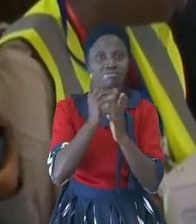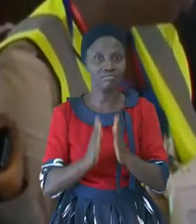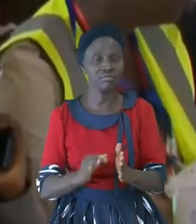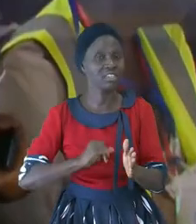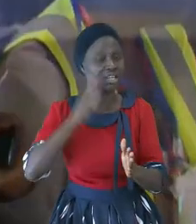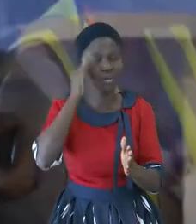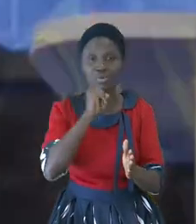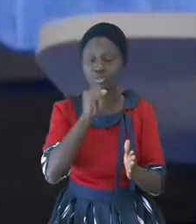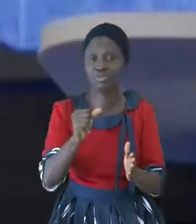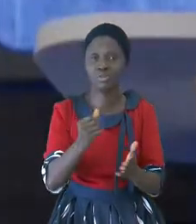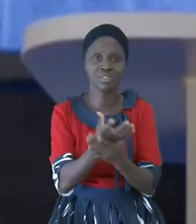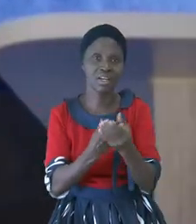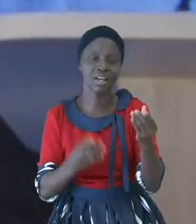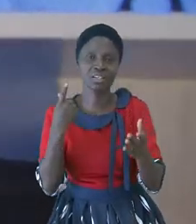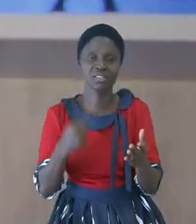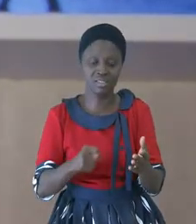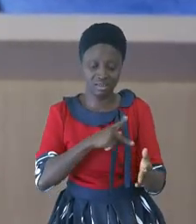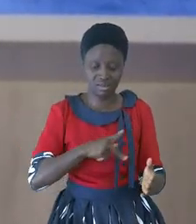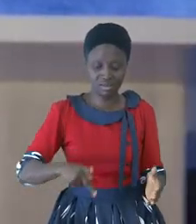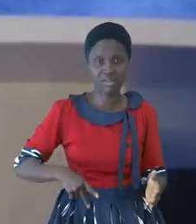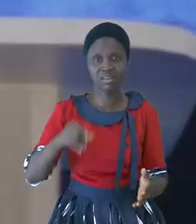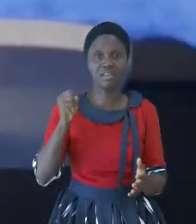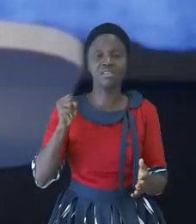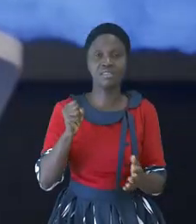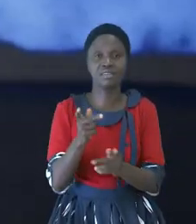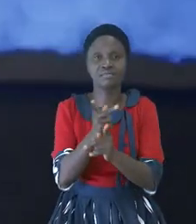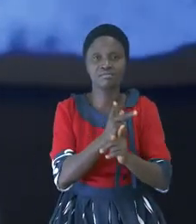king's kindness. Is there any son